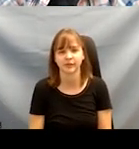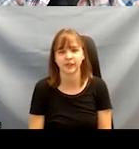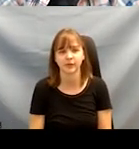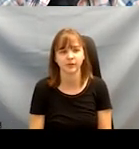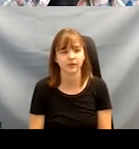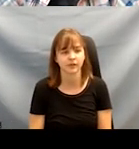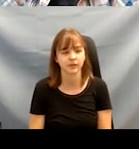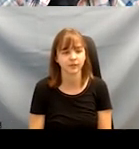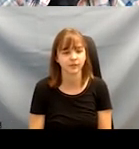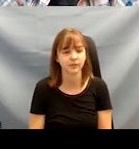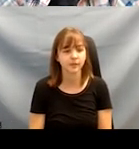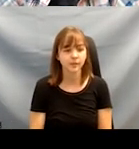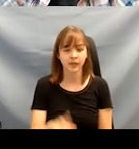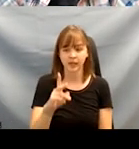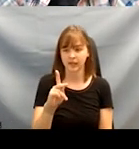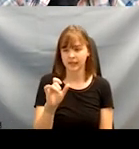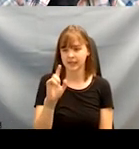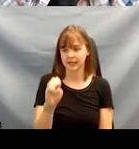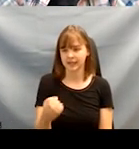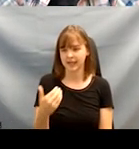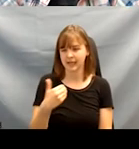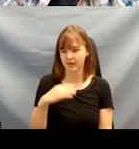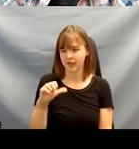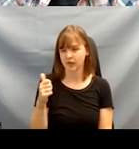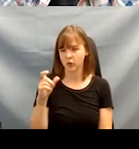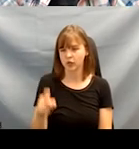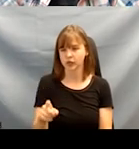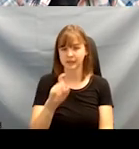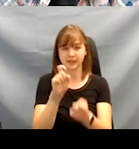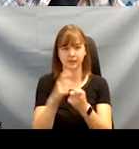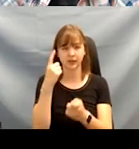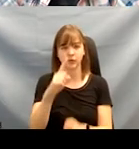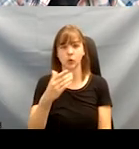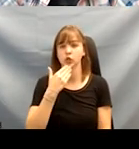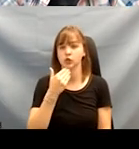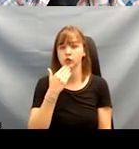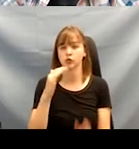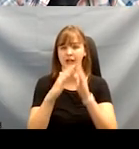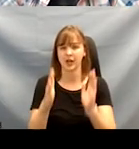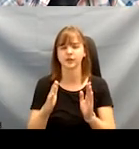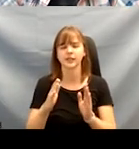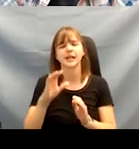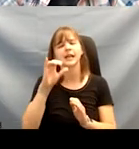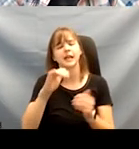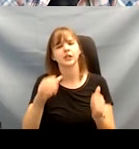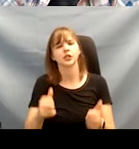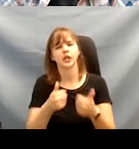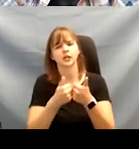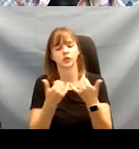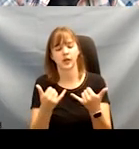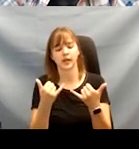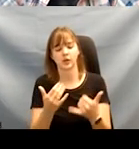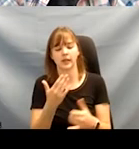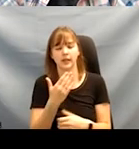Okay. I have another question. This one is for Sugar House, and that is, how do you address the challenges with the